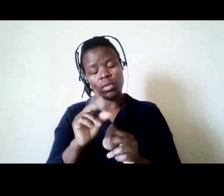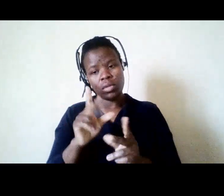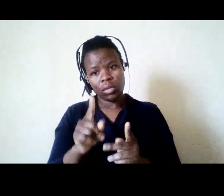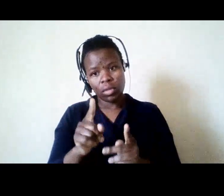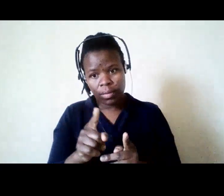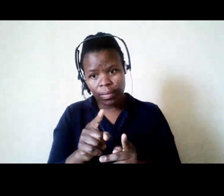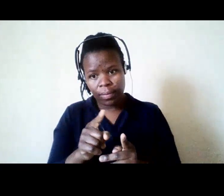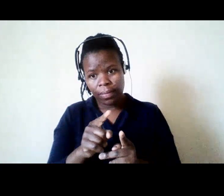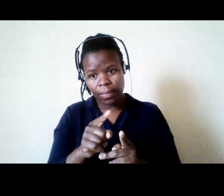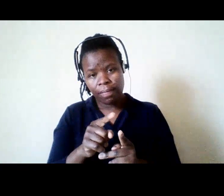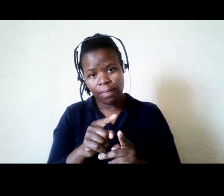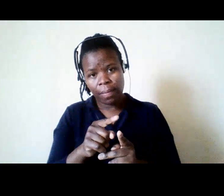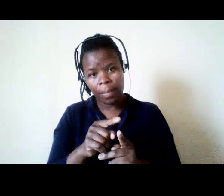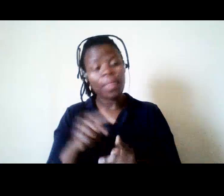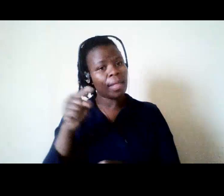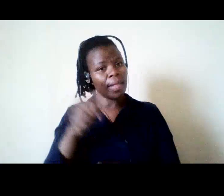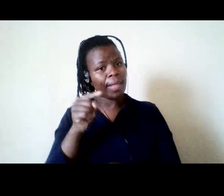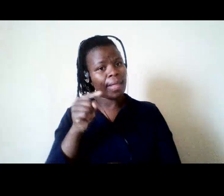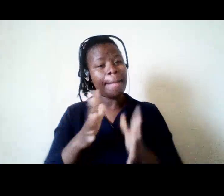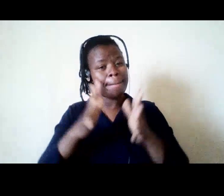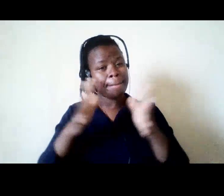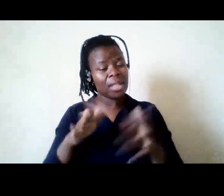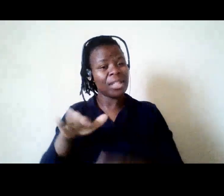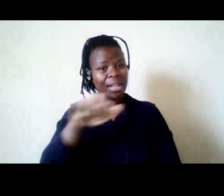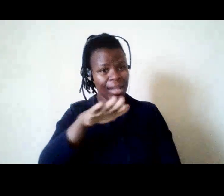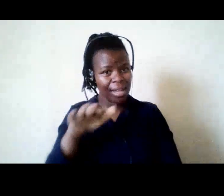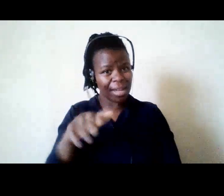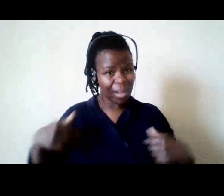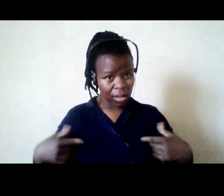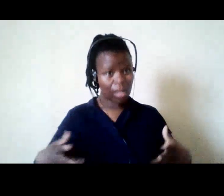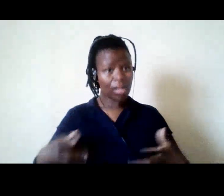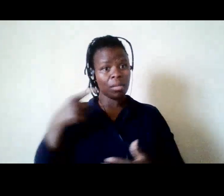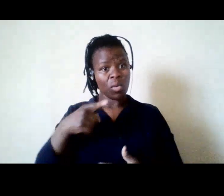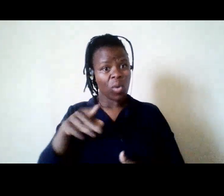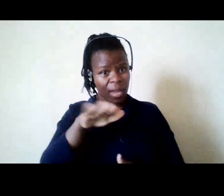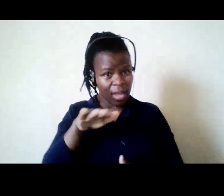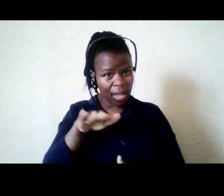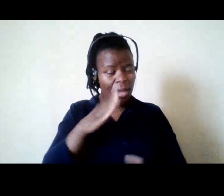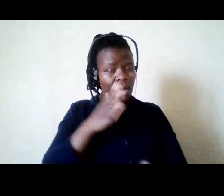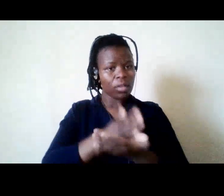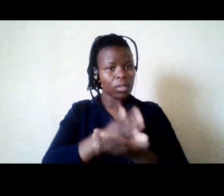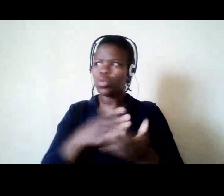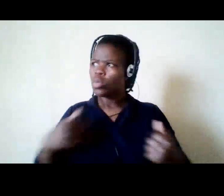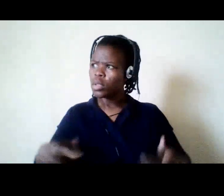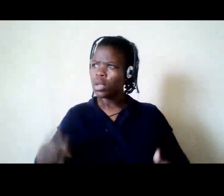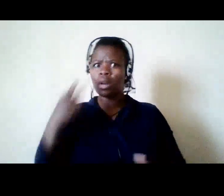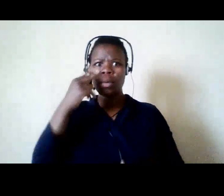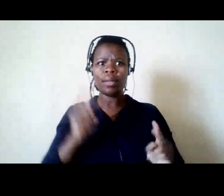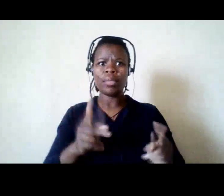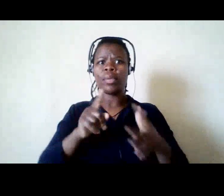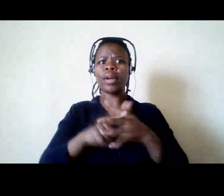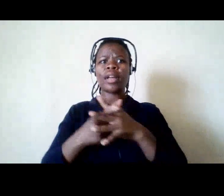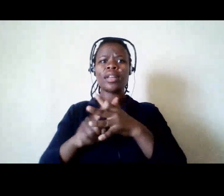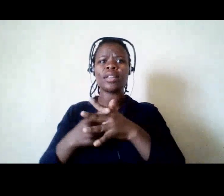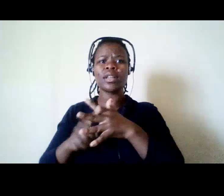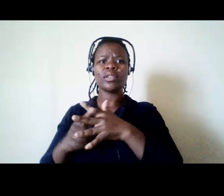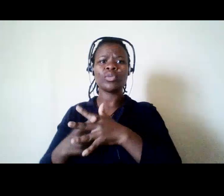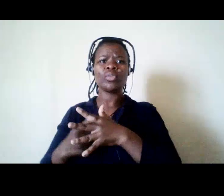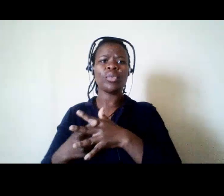but that's a major area. Once you start getting that area, you start seeing that people will start responding. So a